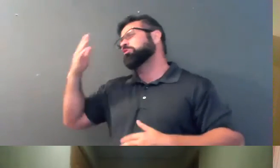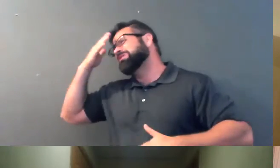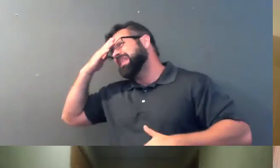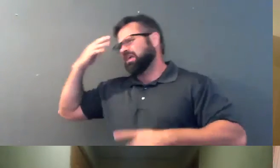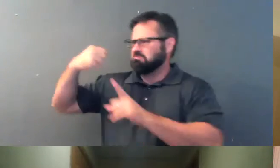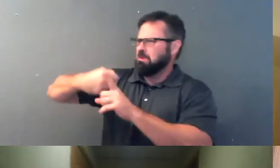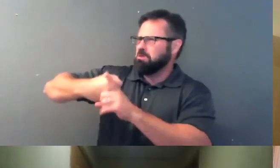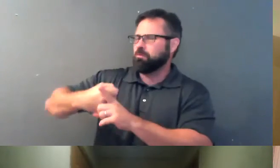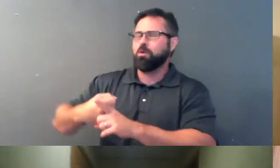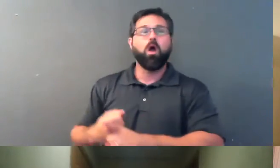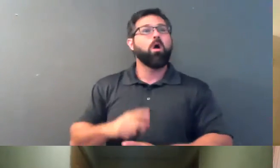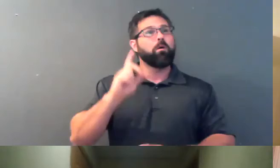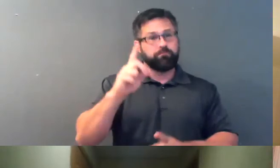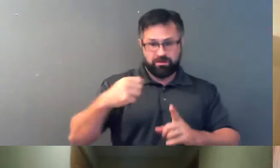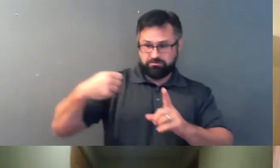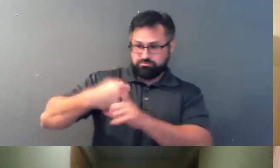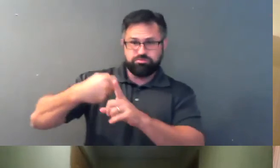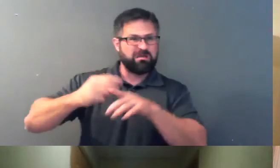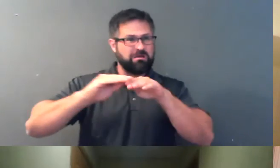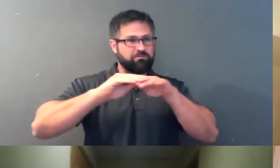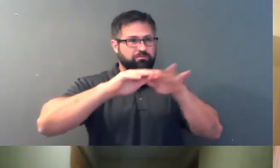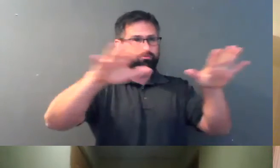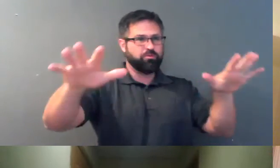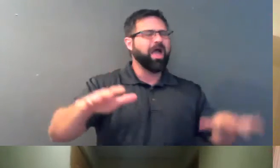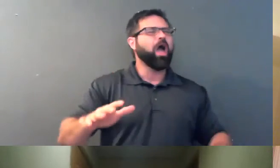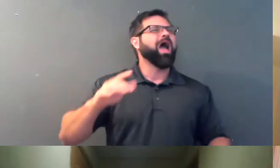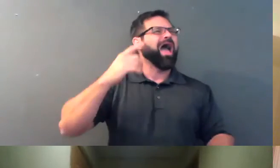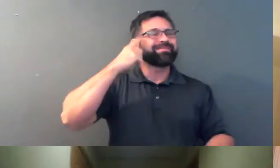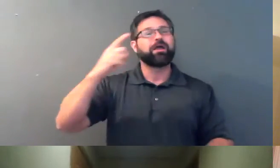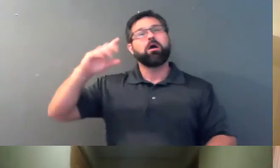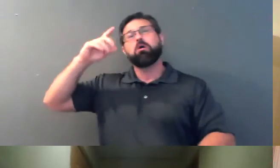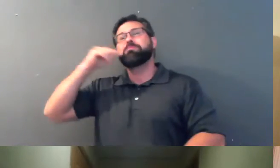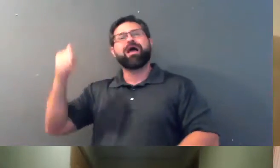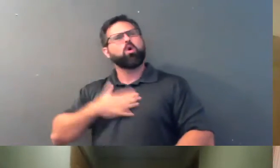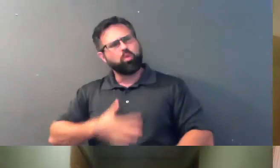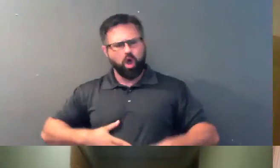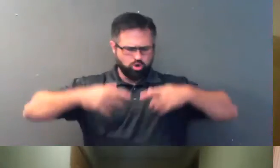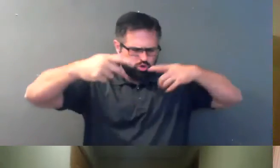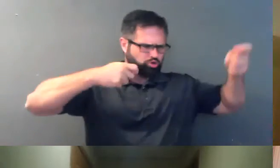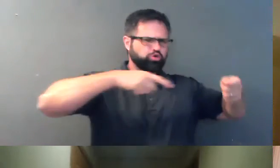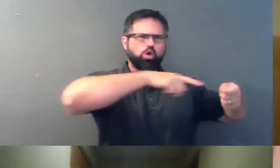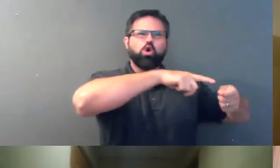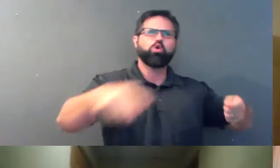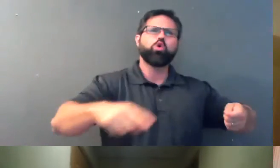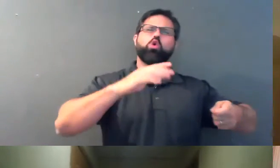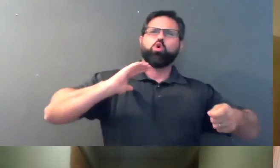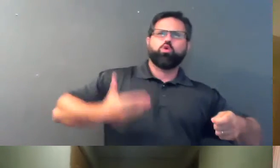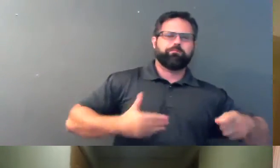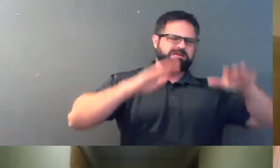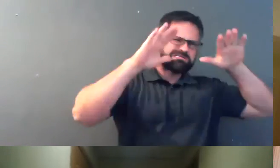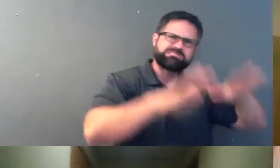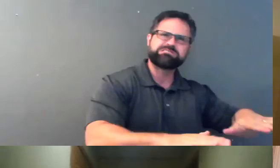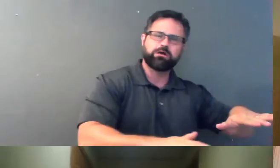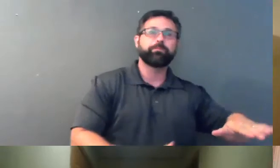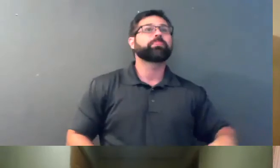against women is part of society, and it's a mechanism to keep male control over women. In order to end violence against women, including women